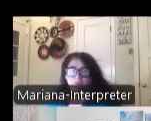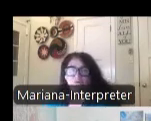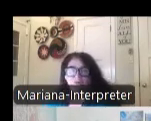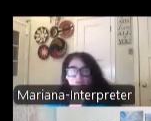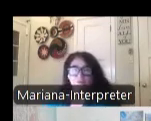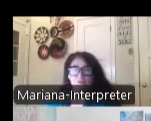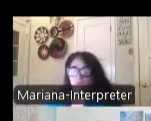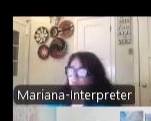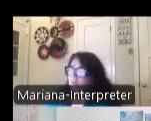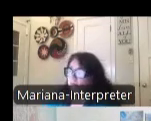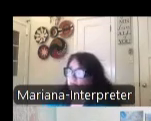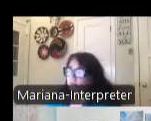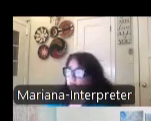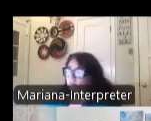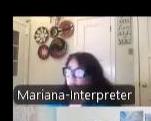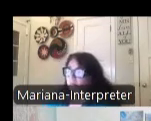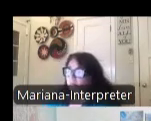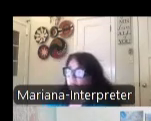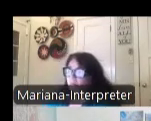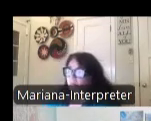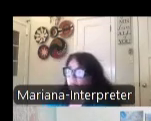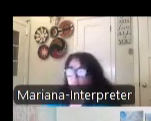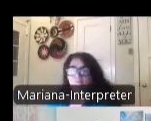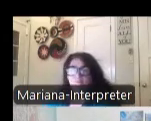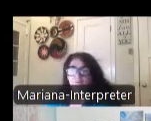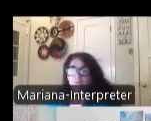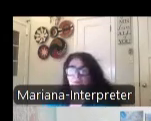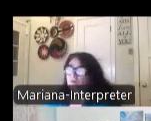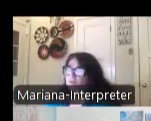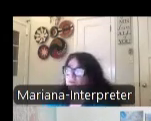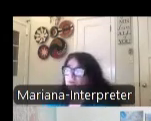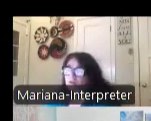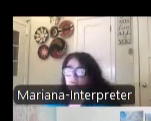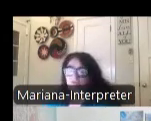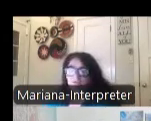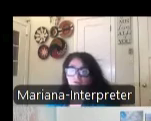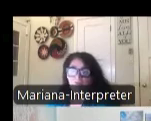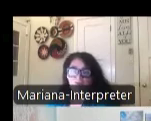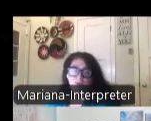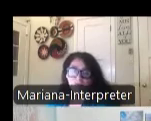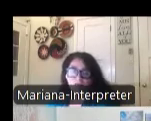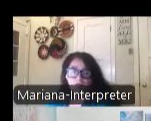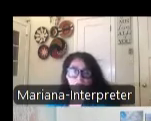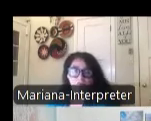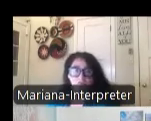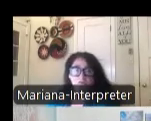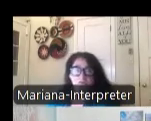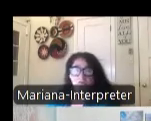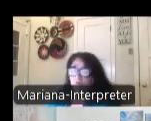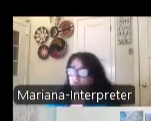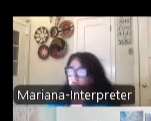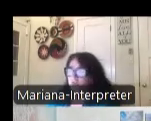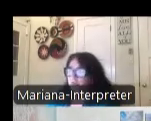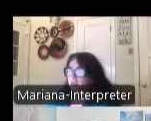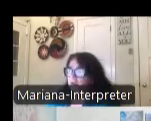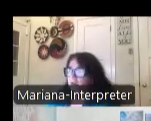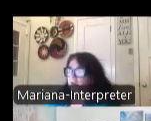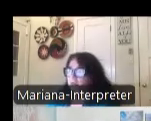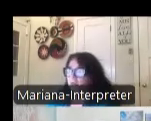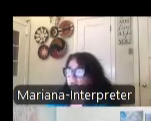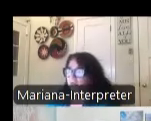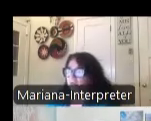very disruptive when these, or even deadly, when these extreme fire conditions coincide